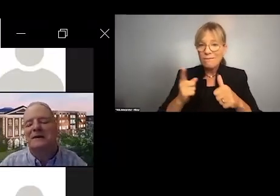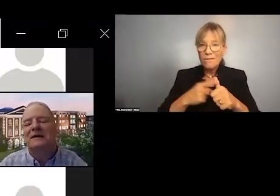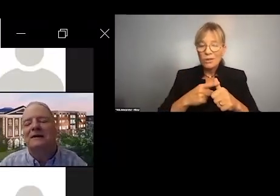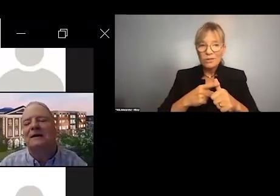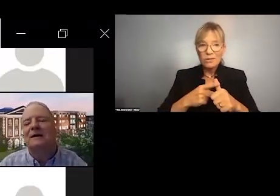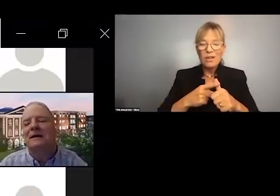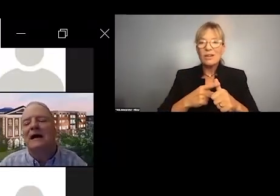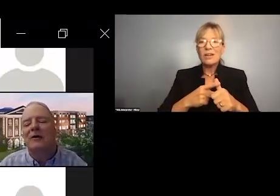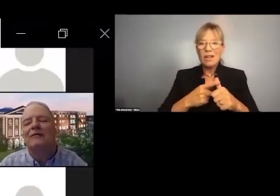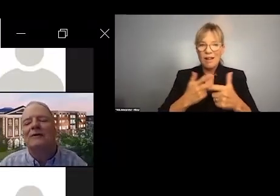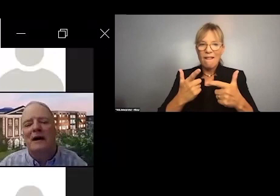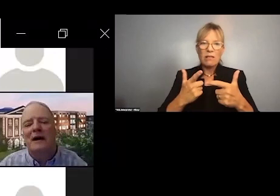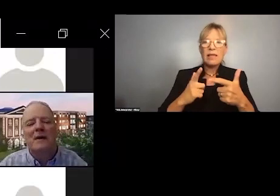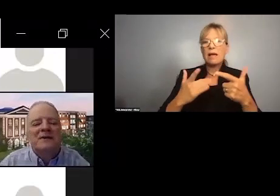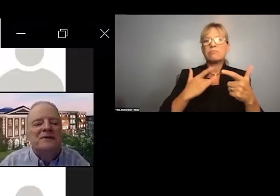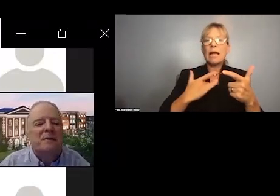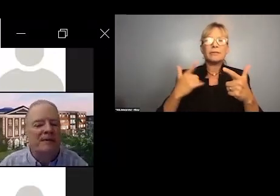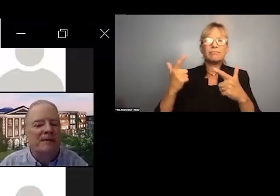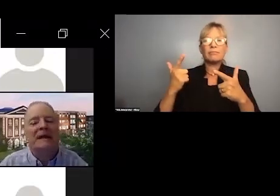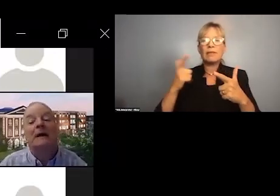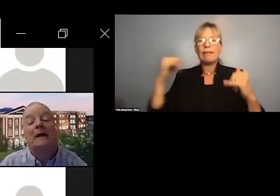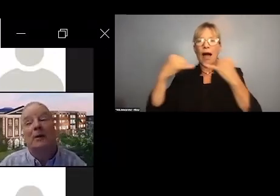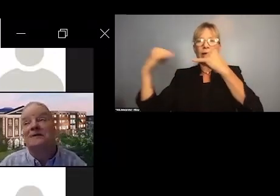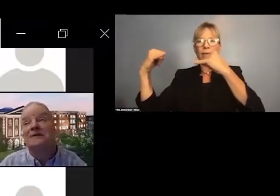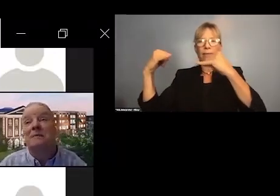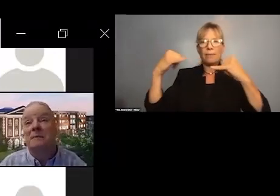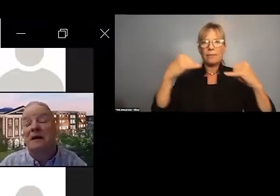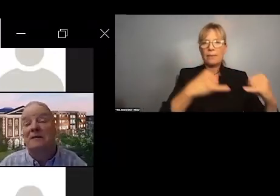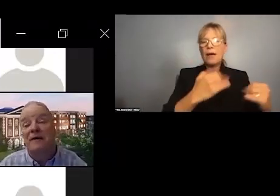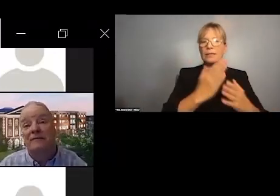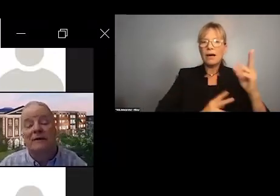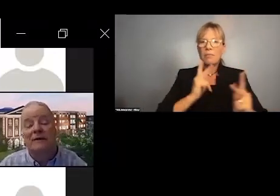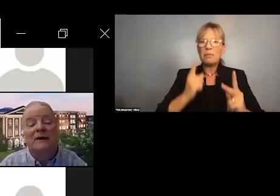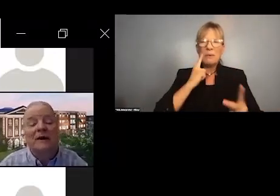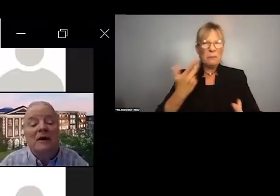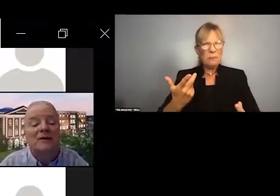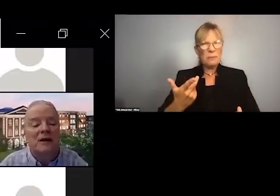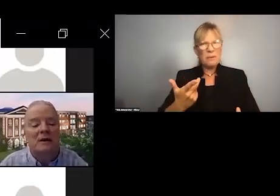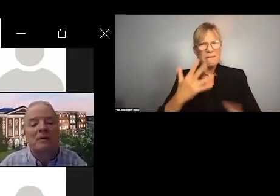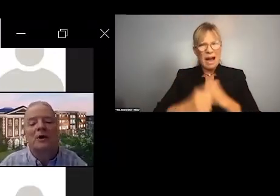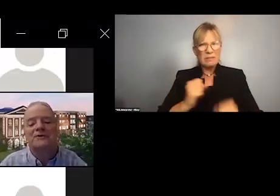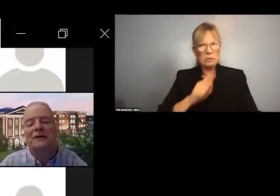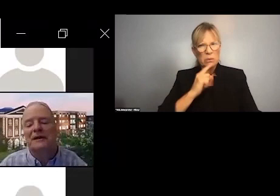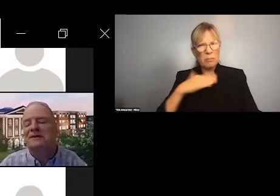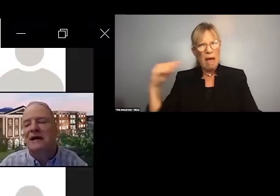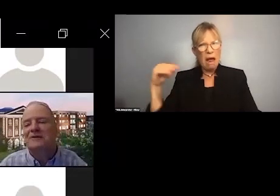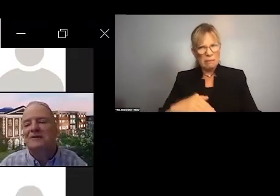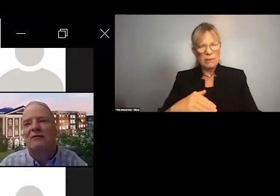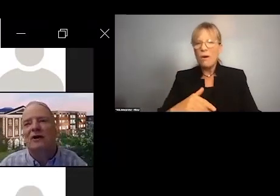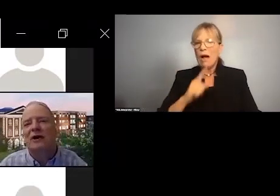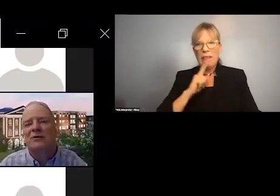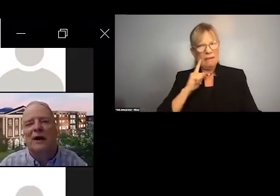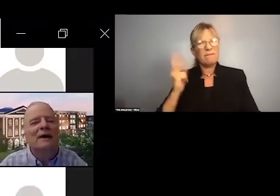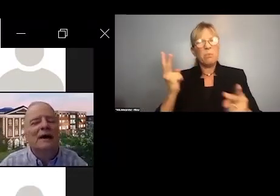was higher. It has tended to decline over time. So people thinking, oh boy, it's going to be bad in 5 years, or it's going to be worse,